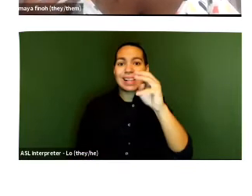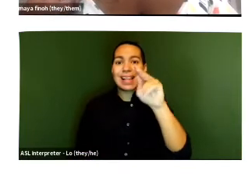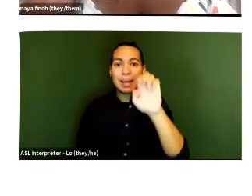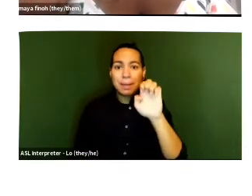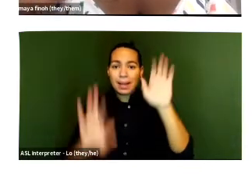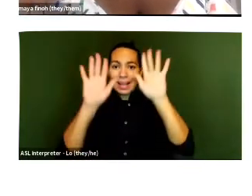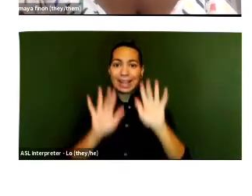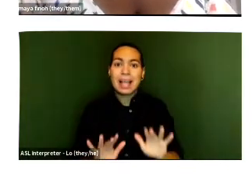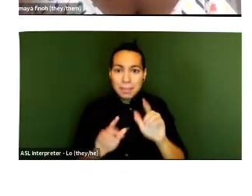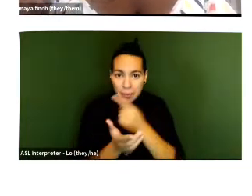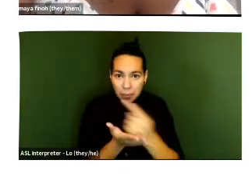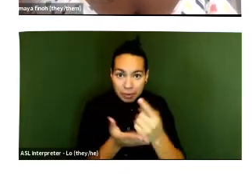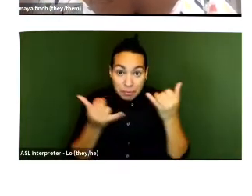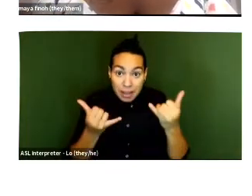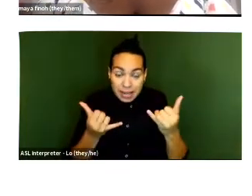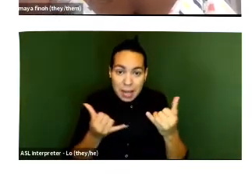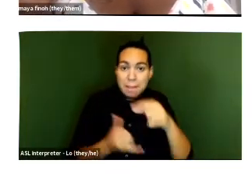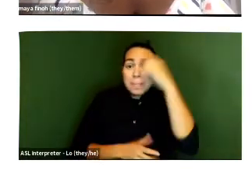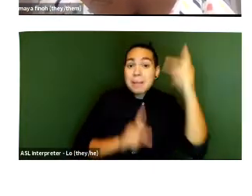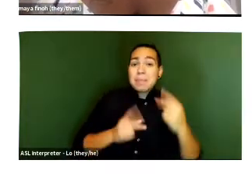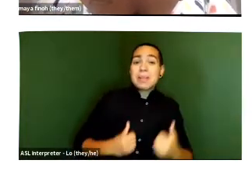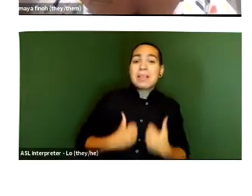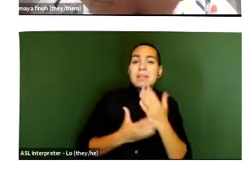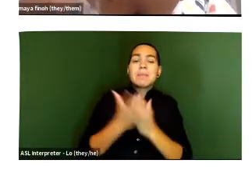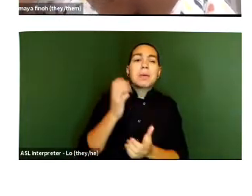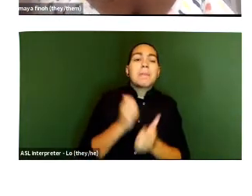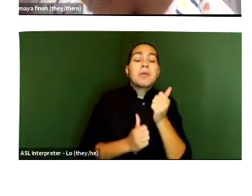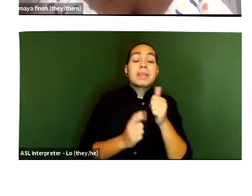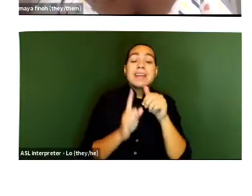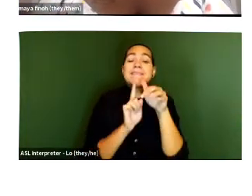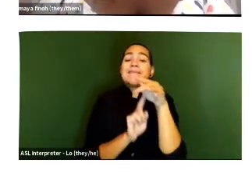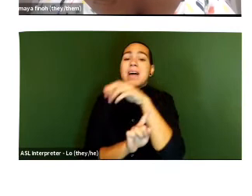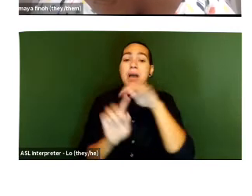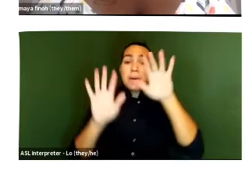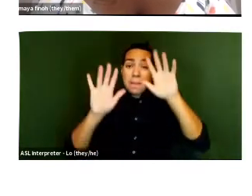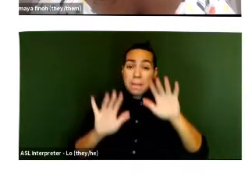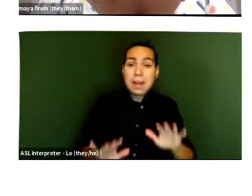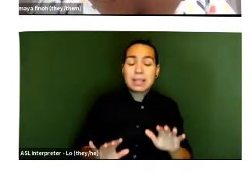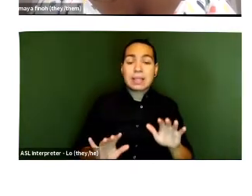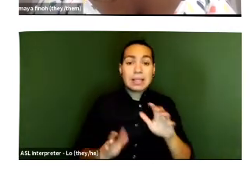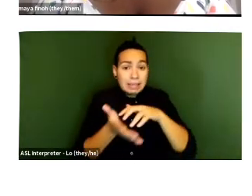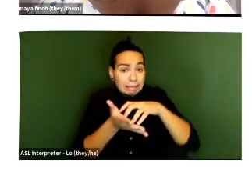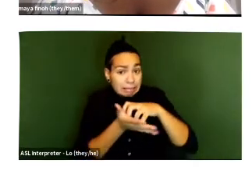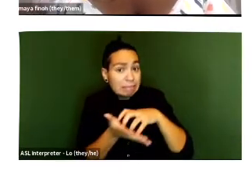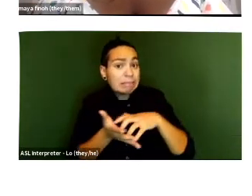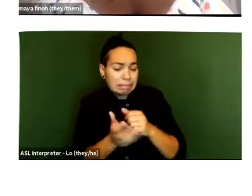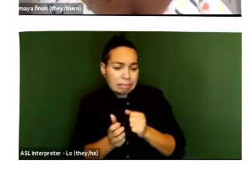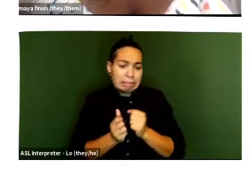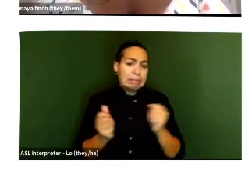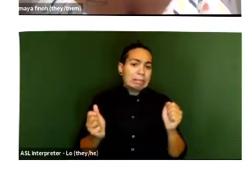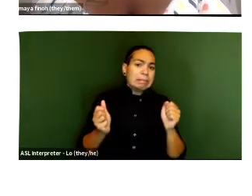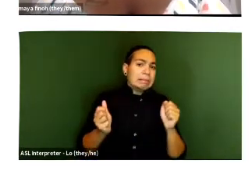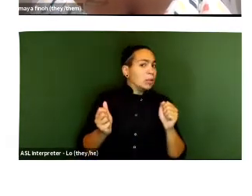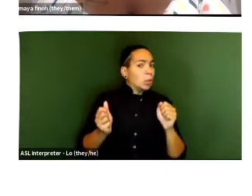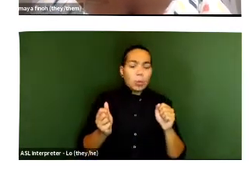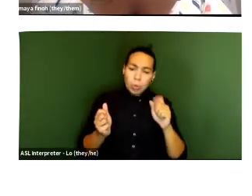some of the most environmentally vulnerable and polluted areas around the world. And I've been keeping in mind this